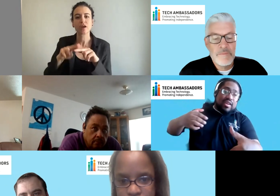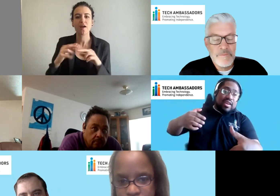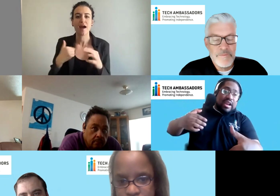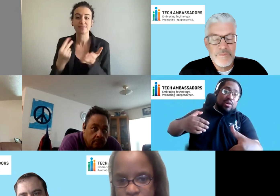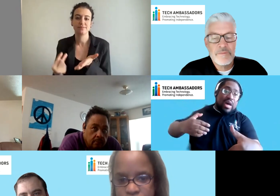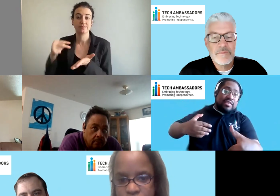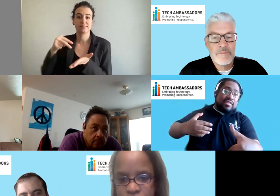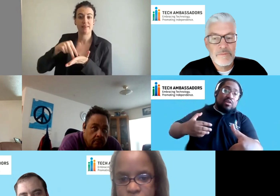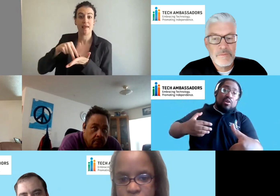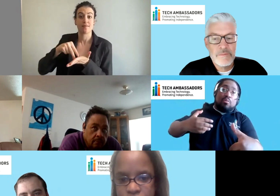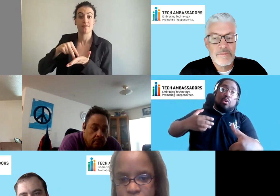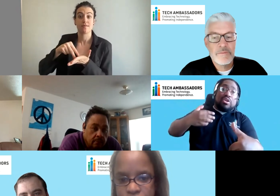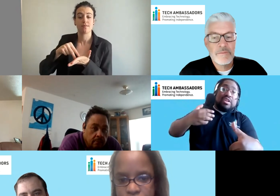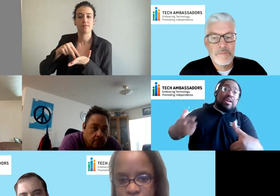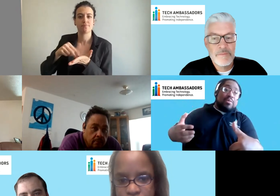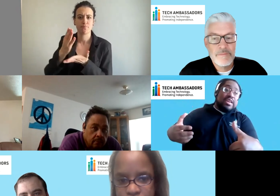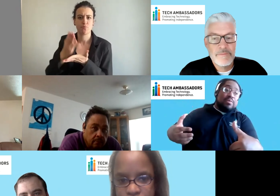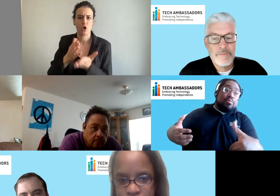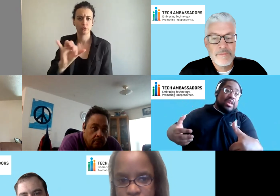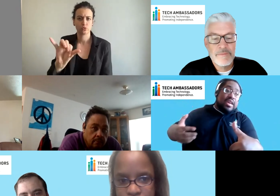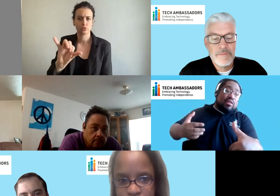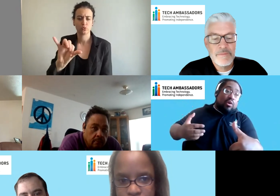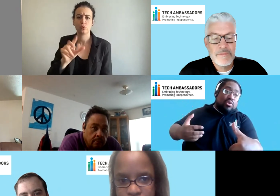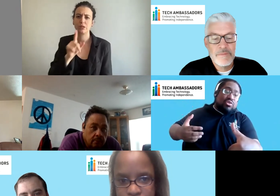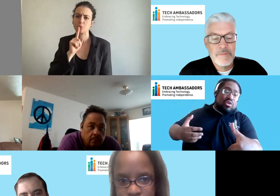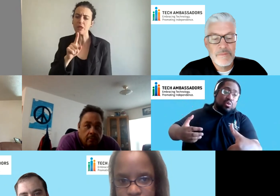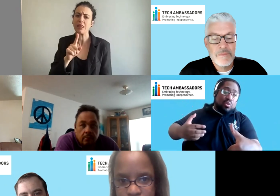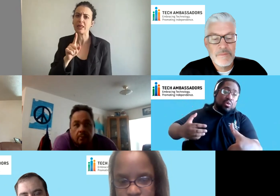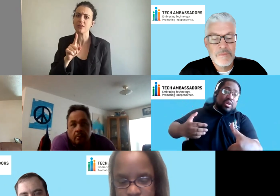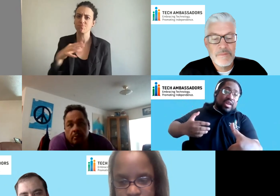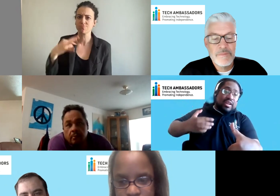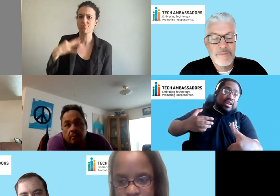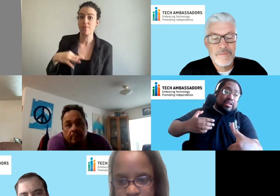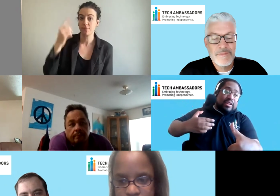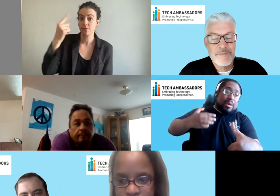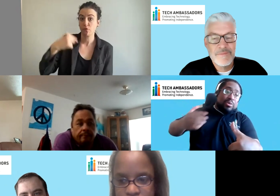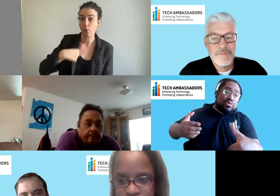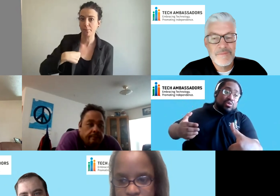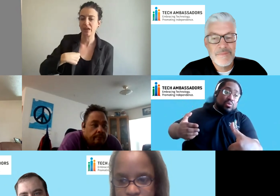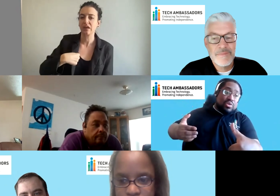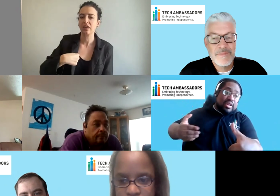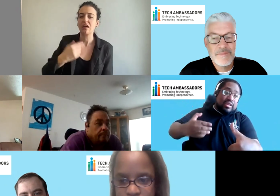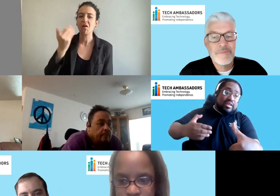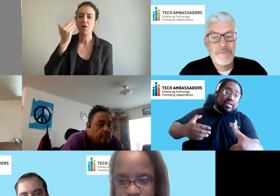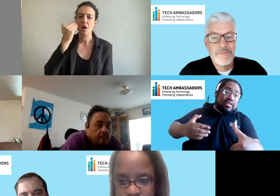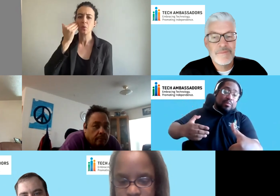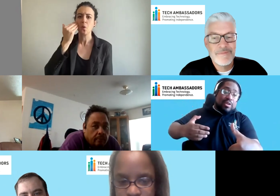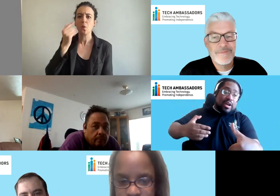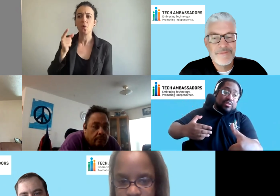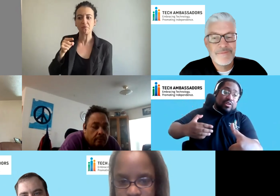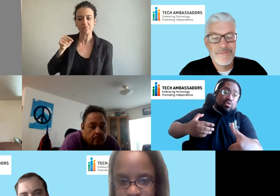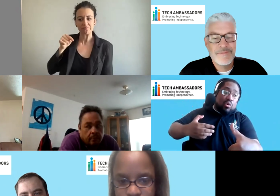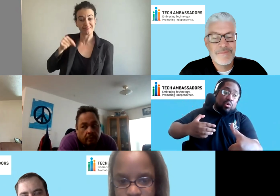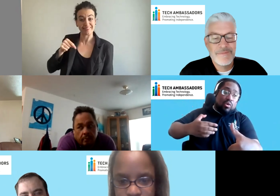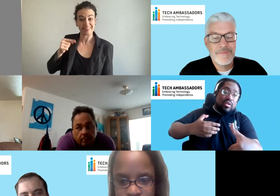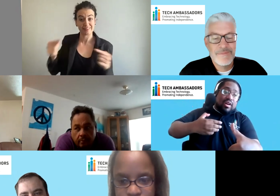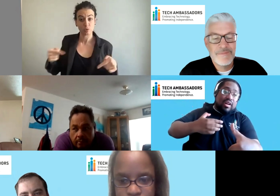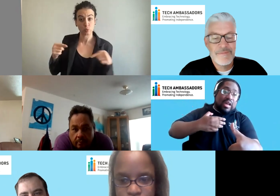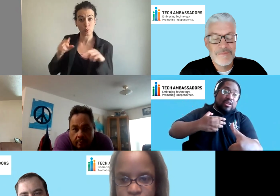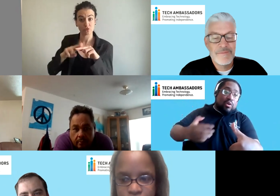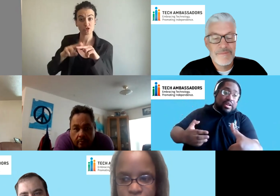benefits. And I know that's more DME, but it's also can connect by Bluetooth and sometimes